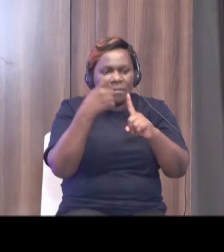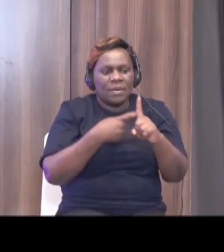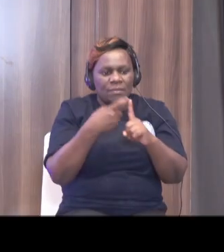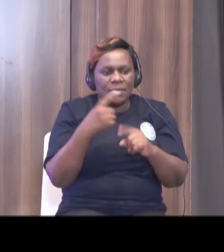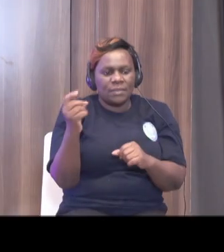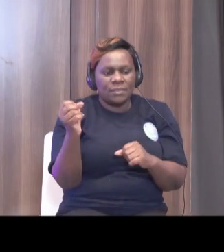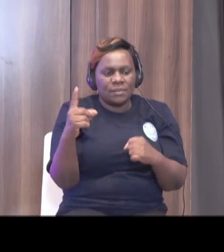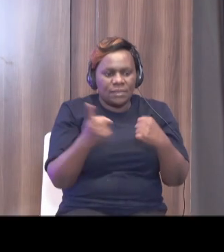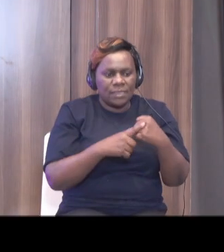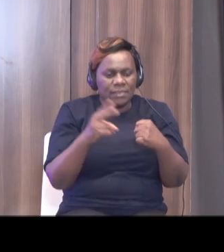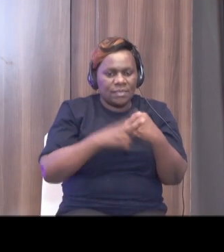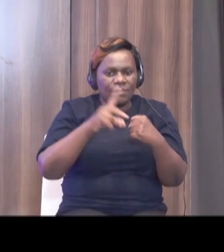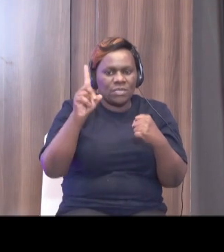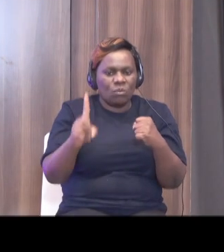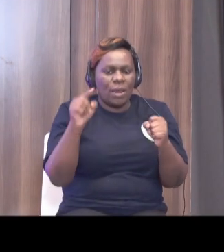of